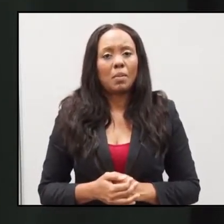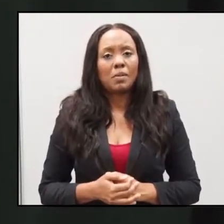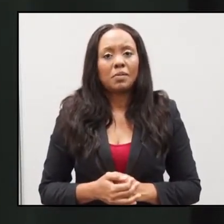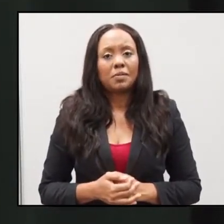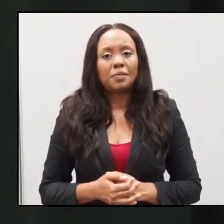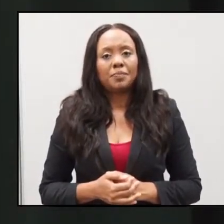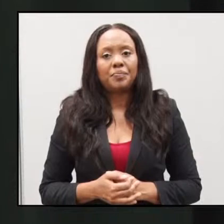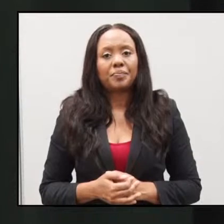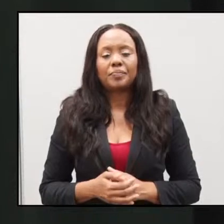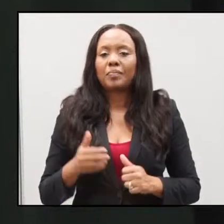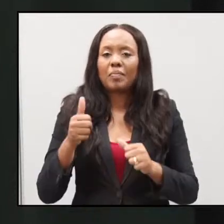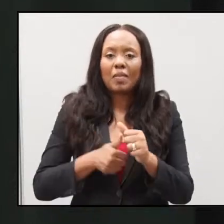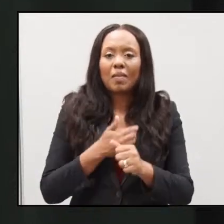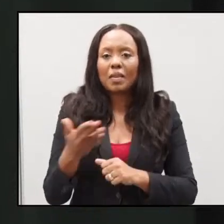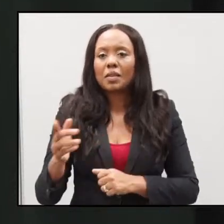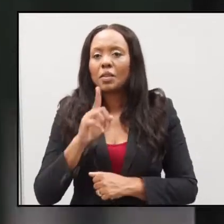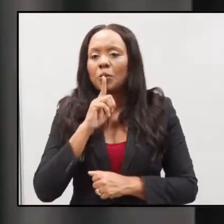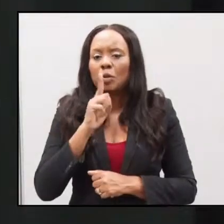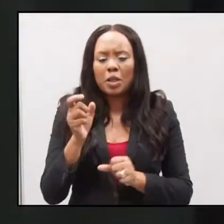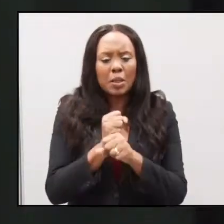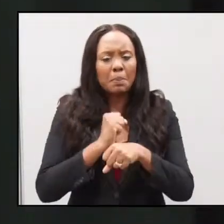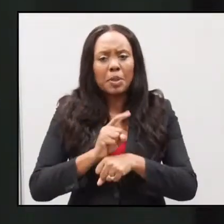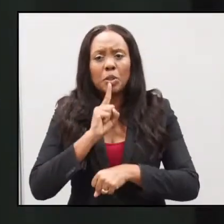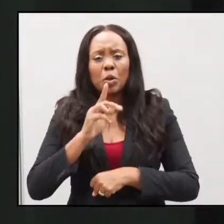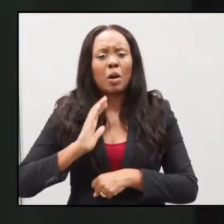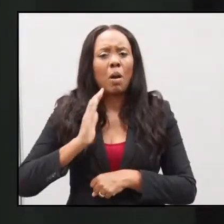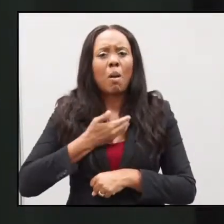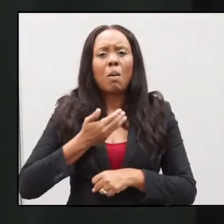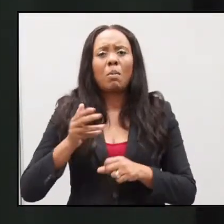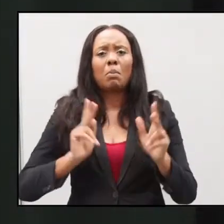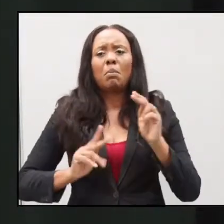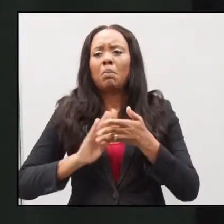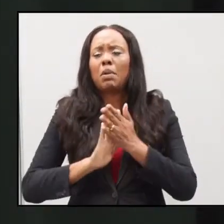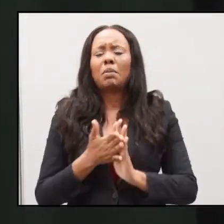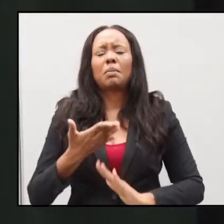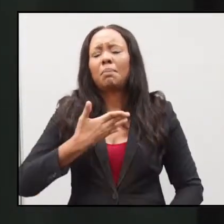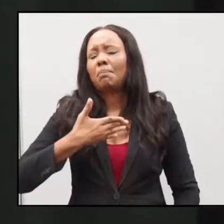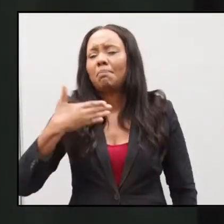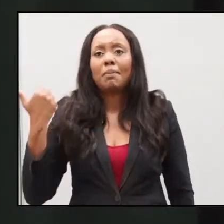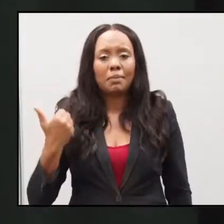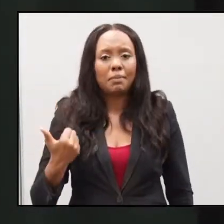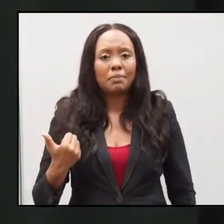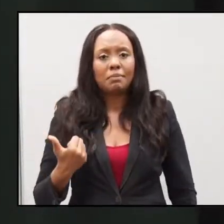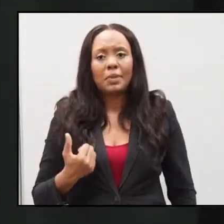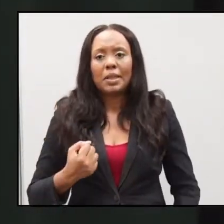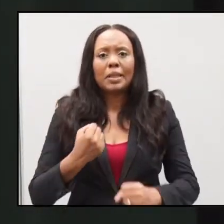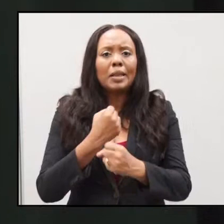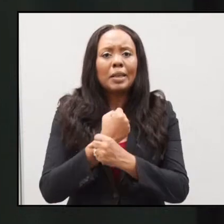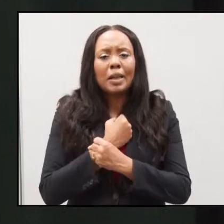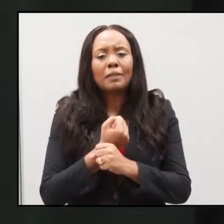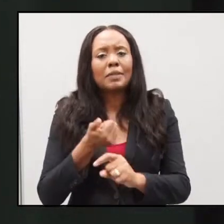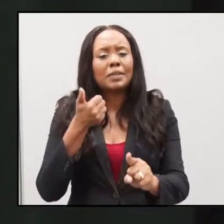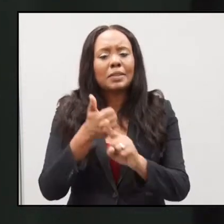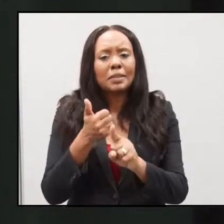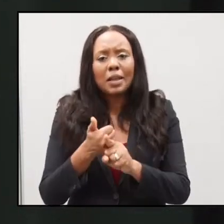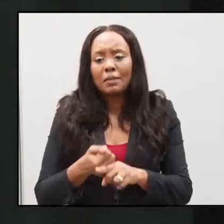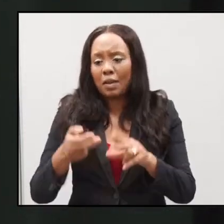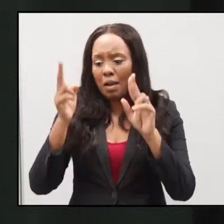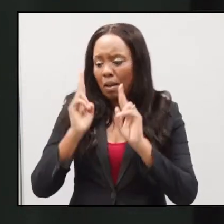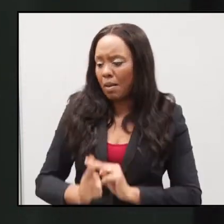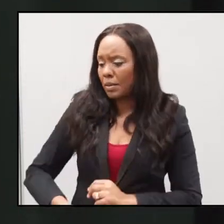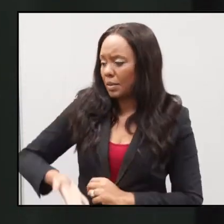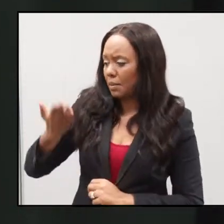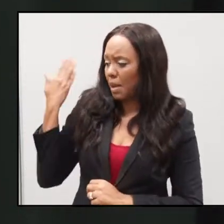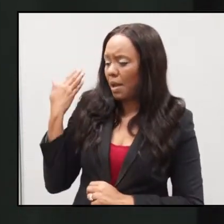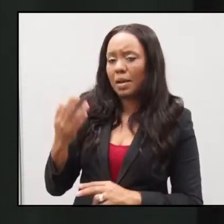shaping our people to be the best that they can be, to love who they see, and to honor both the past, the present,